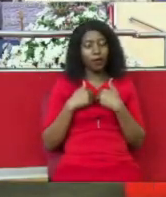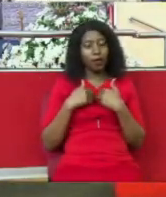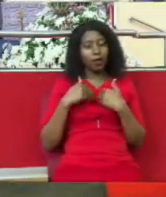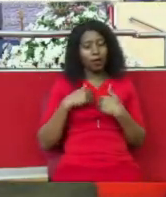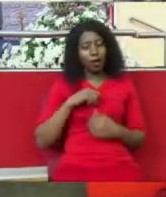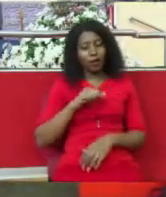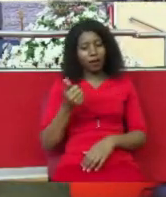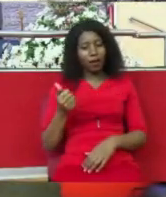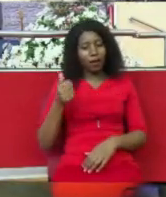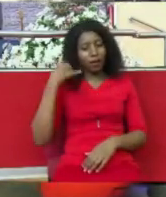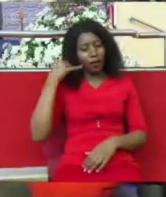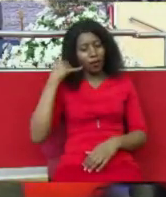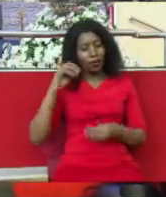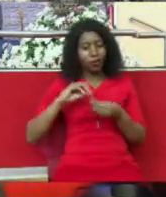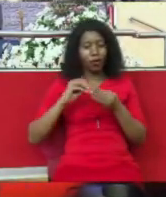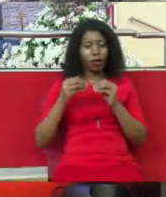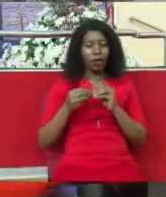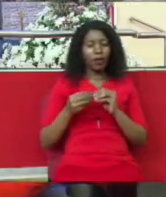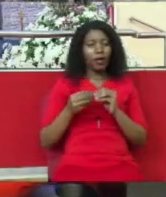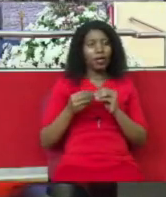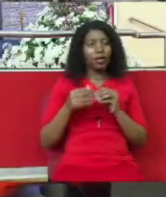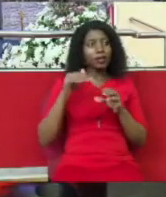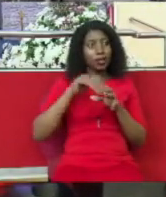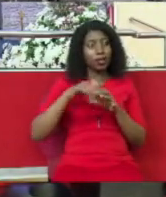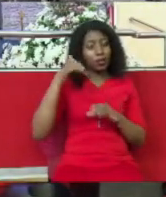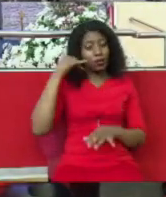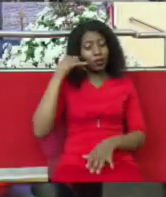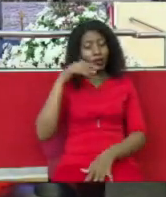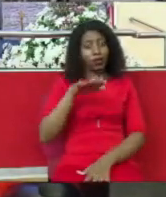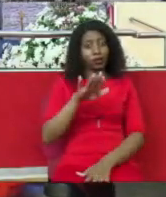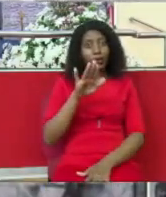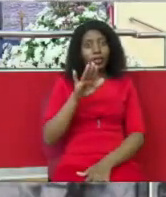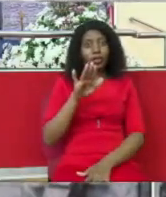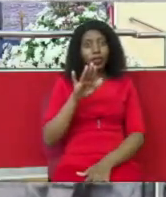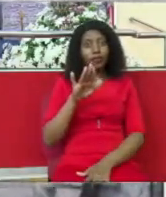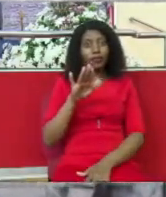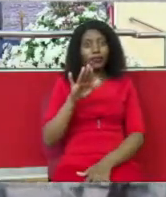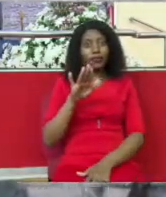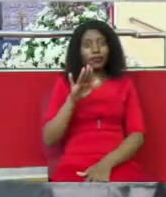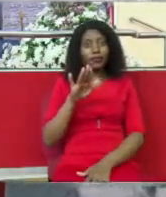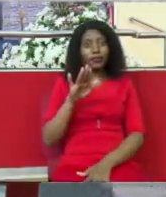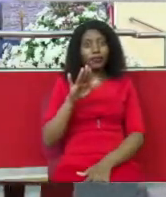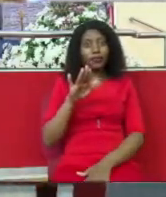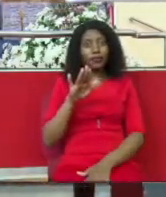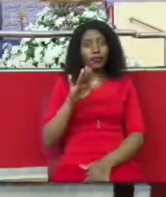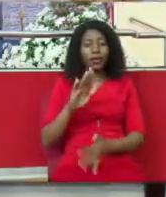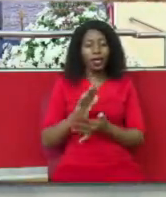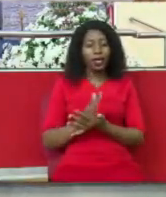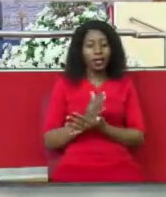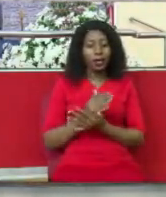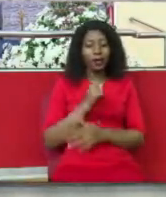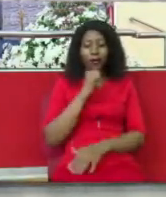your phone. Kuna zile nambari za watu umeweka katika simu yako. Some of them because you do not want your wife